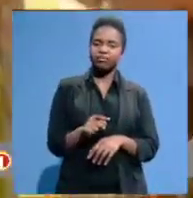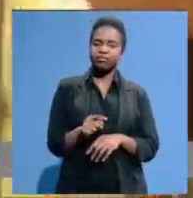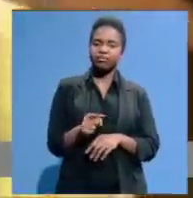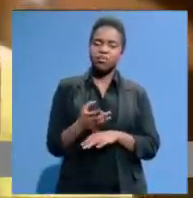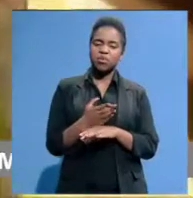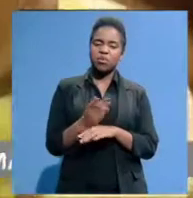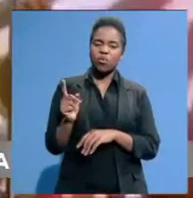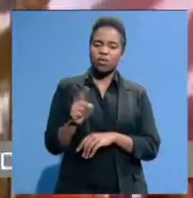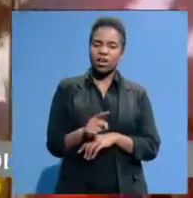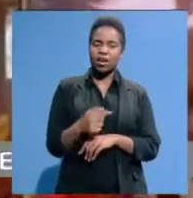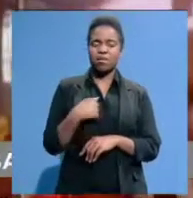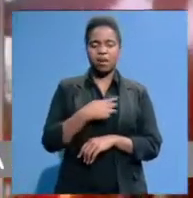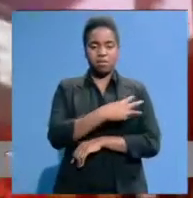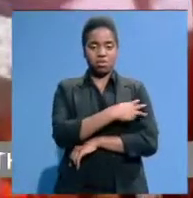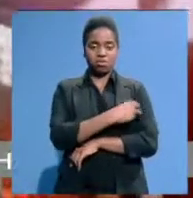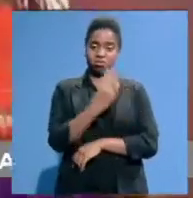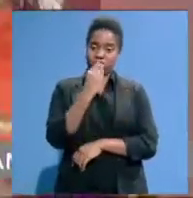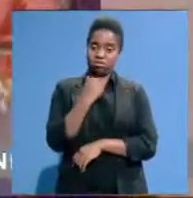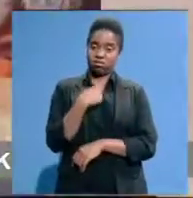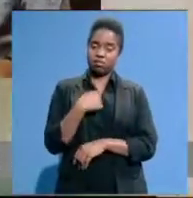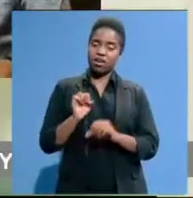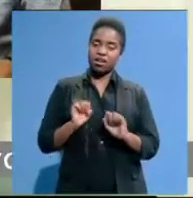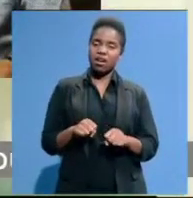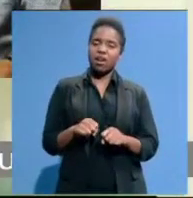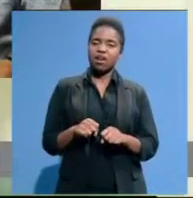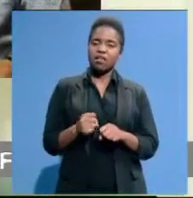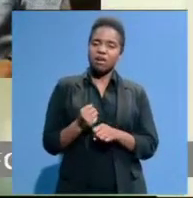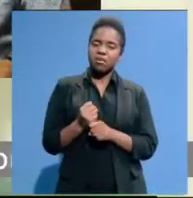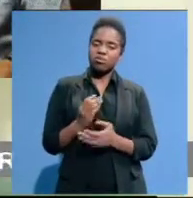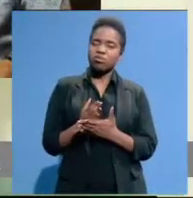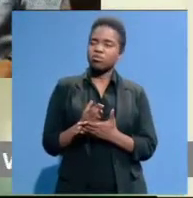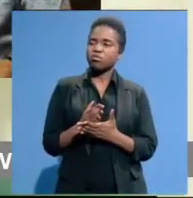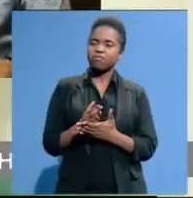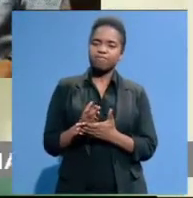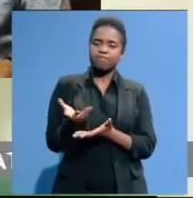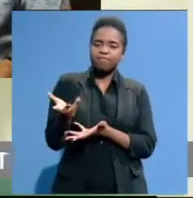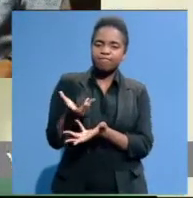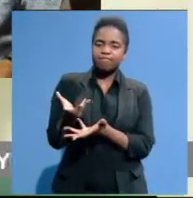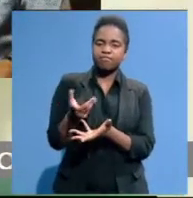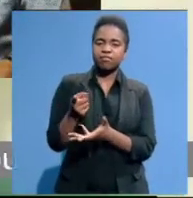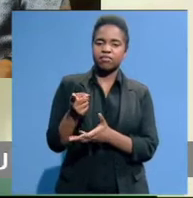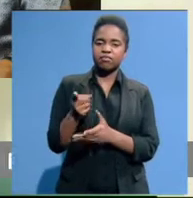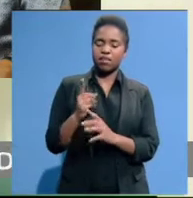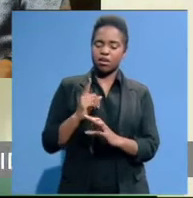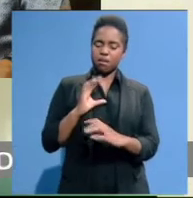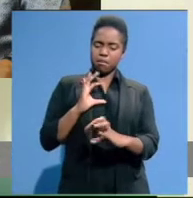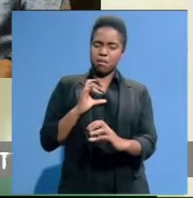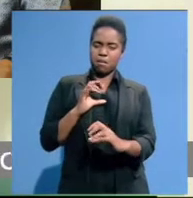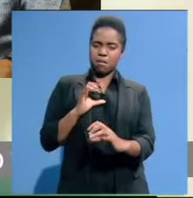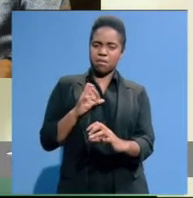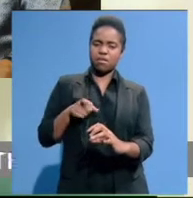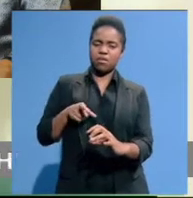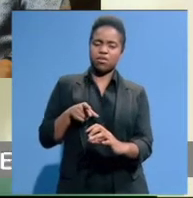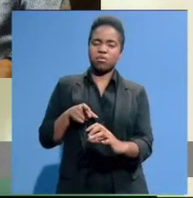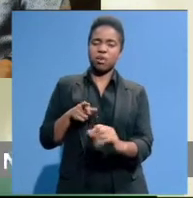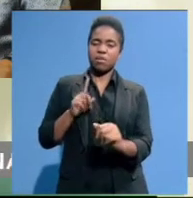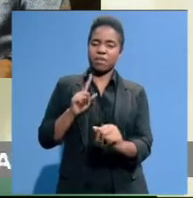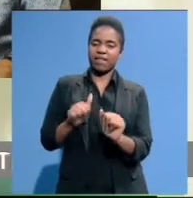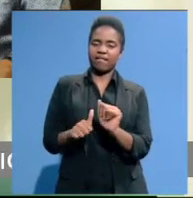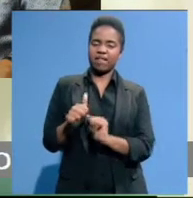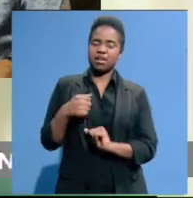Tate Mandela, which is the one that I dedicated, this one to Nelson Mandela. And then, something